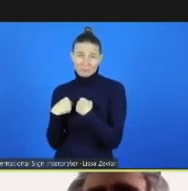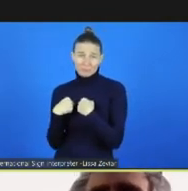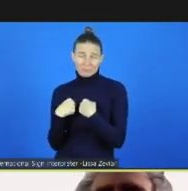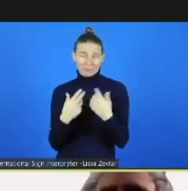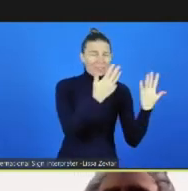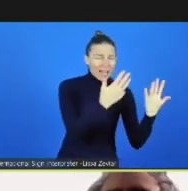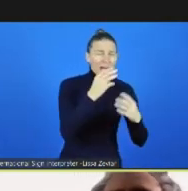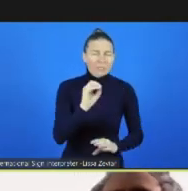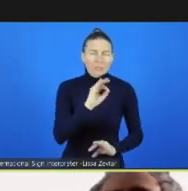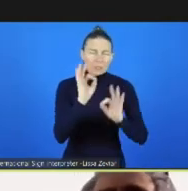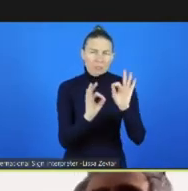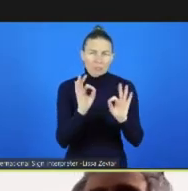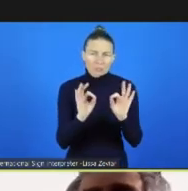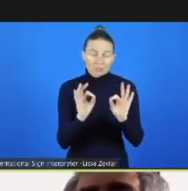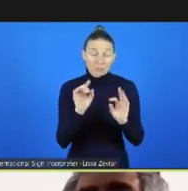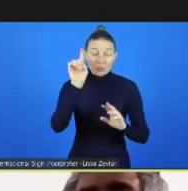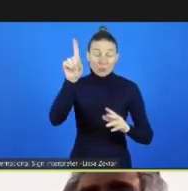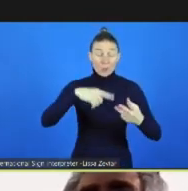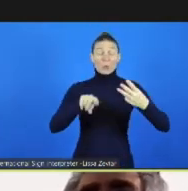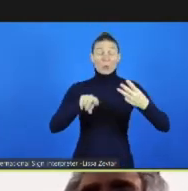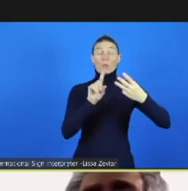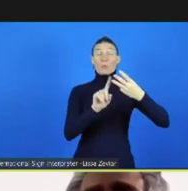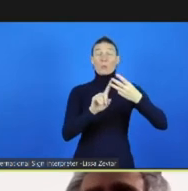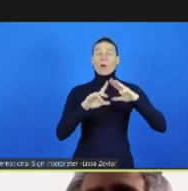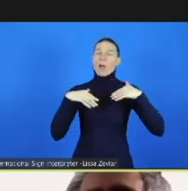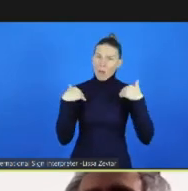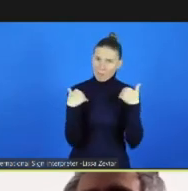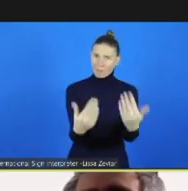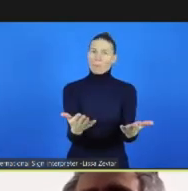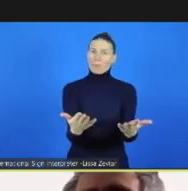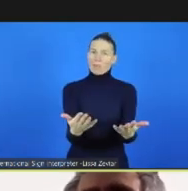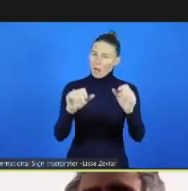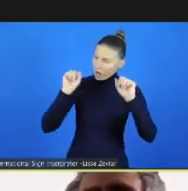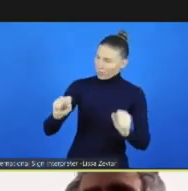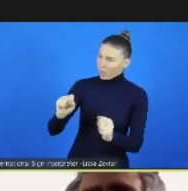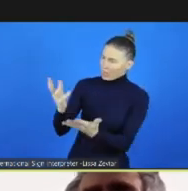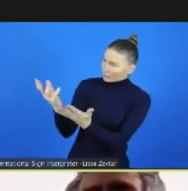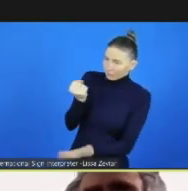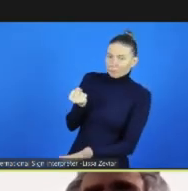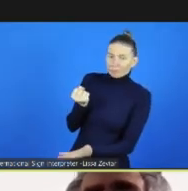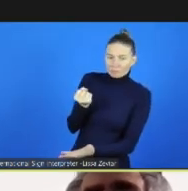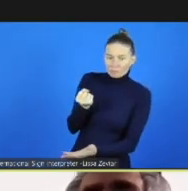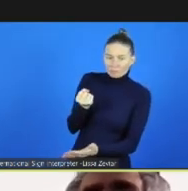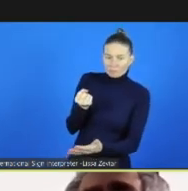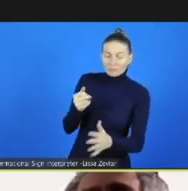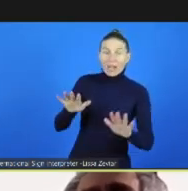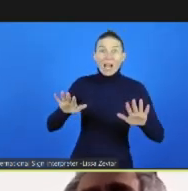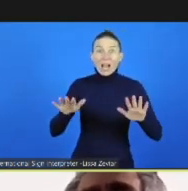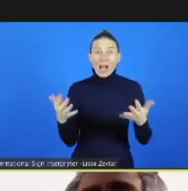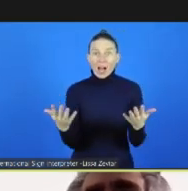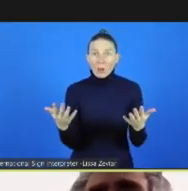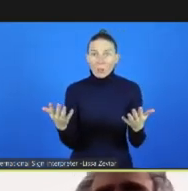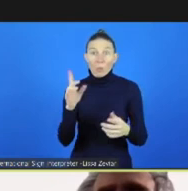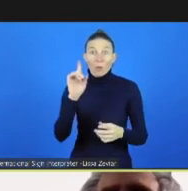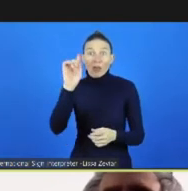Availability, in other words, acquisition. How do you get hold of it? And by the way, how do you get hold of the right kit for the right